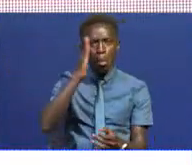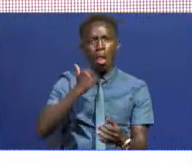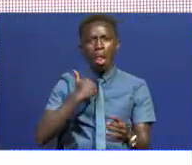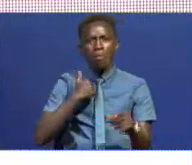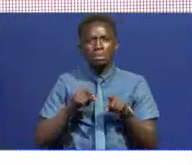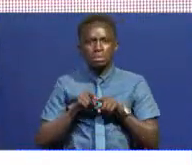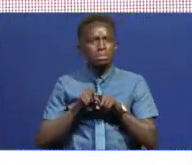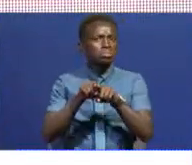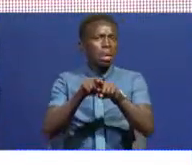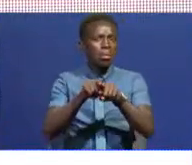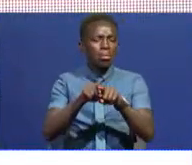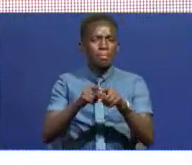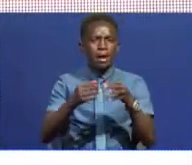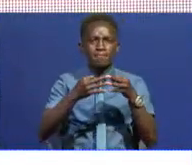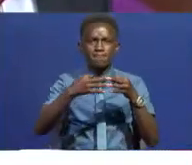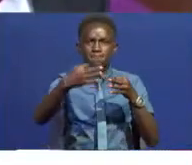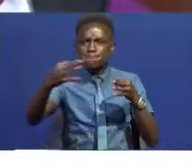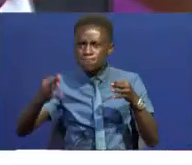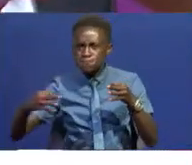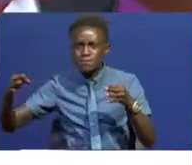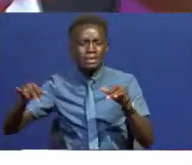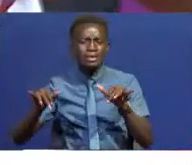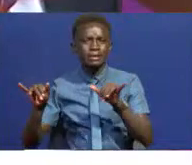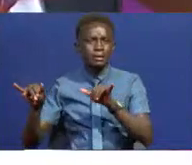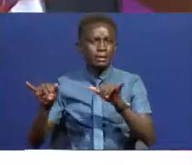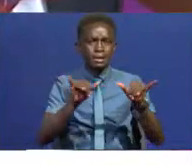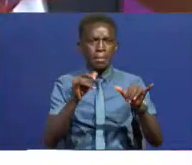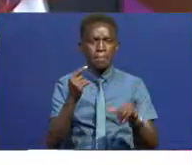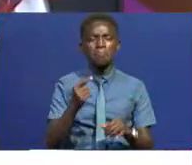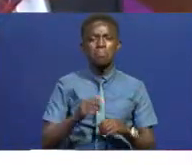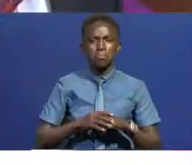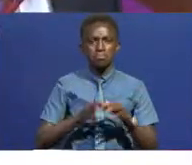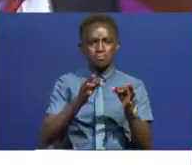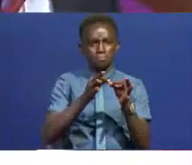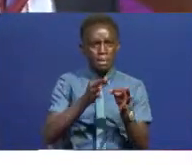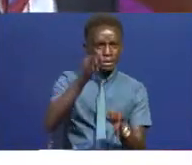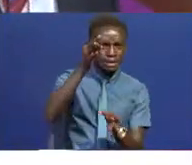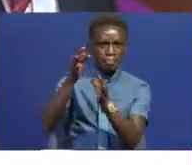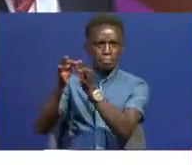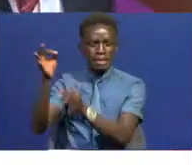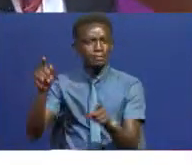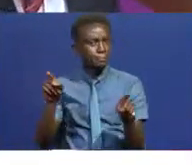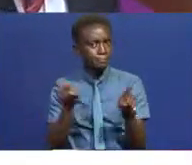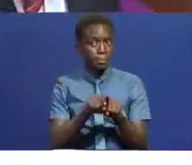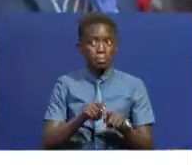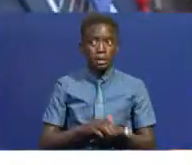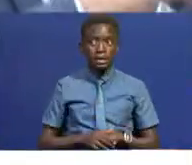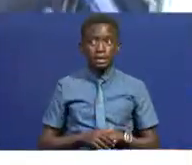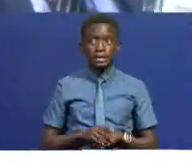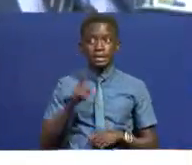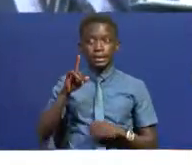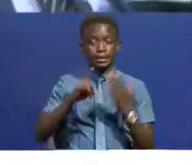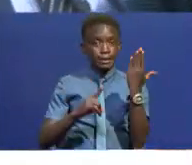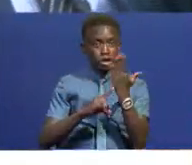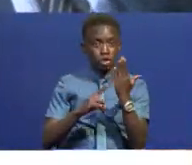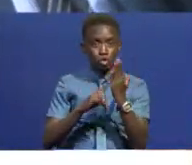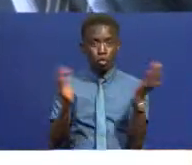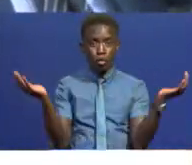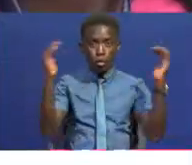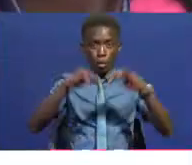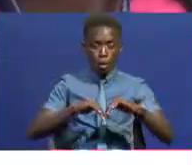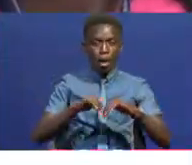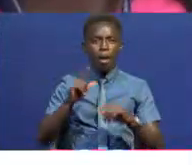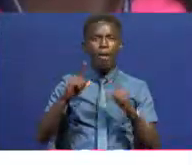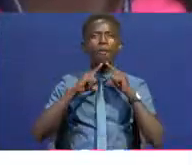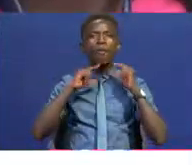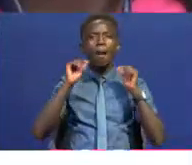measure fiber connectivity. The two-day Global Digital Transformation Conference is hosted by the Aga Khan